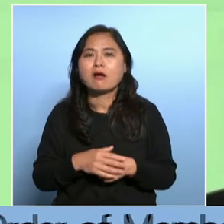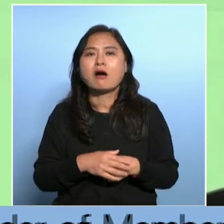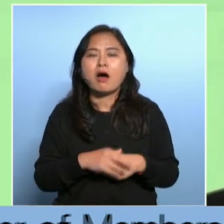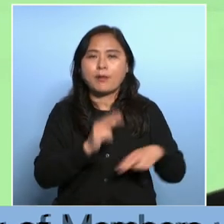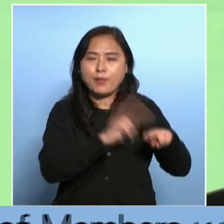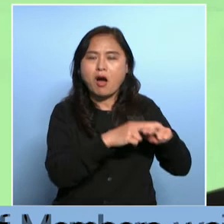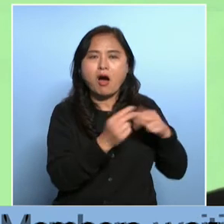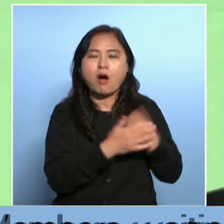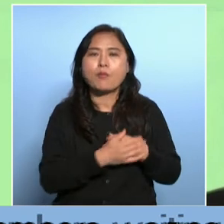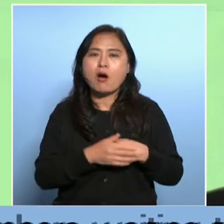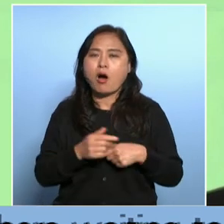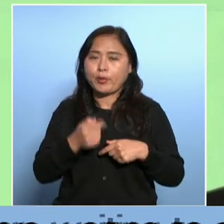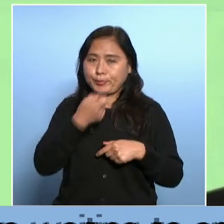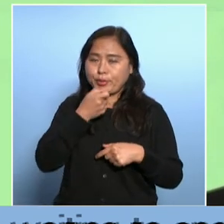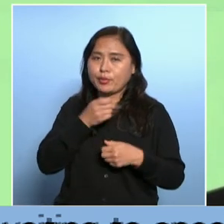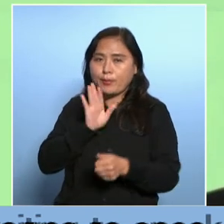it.